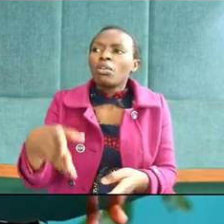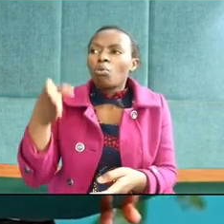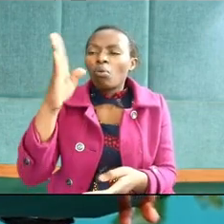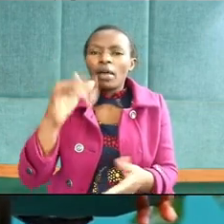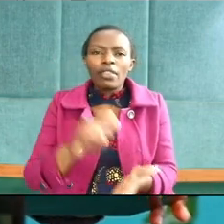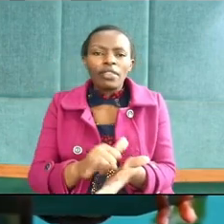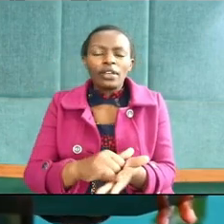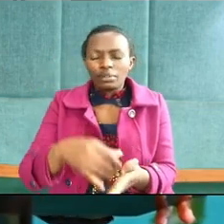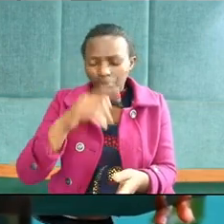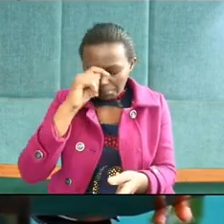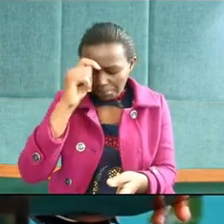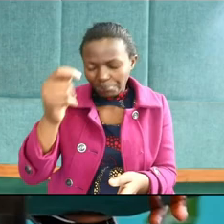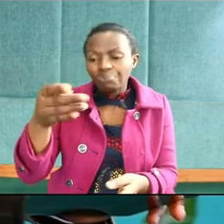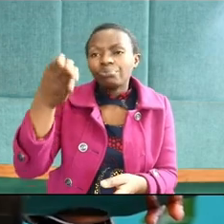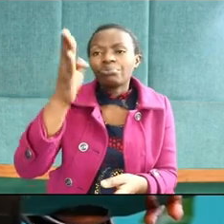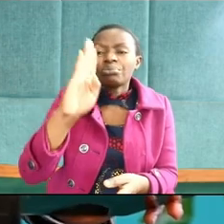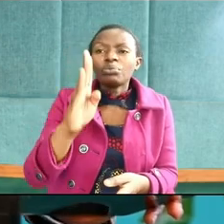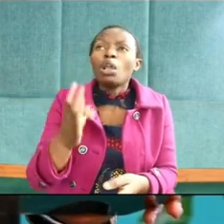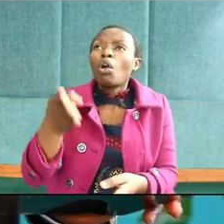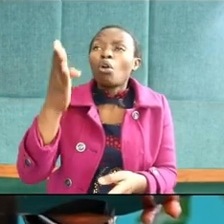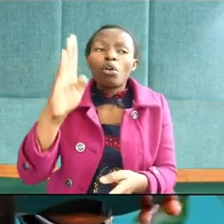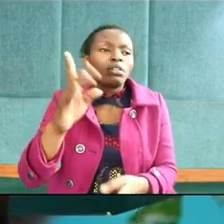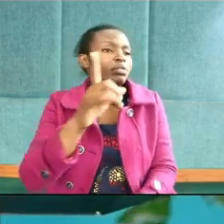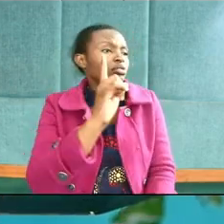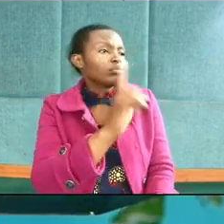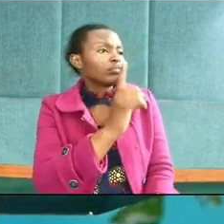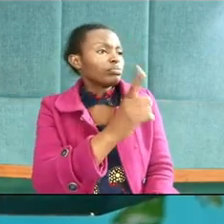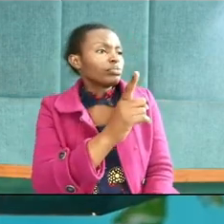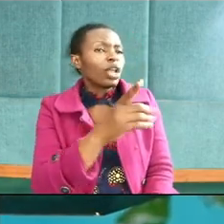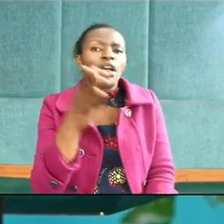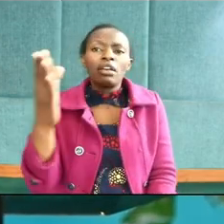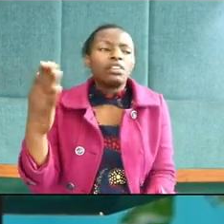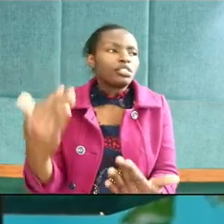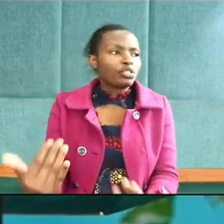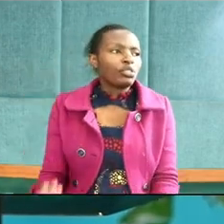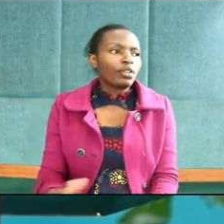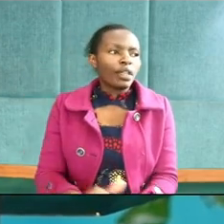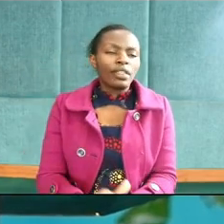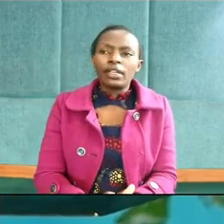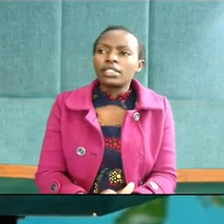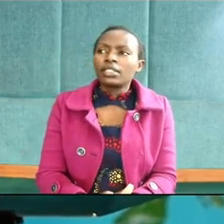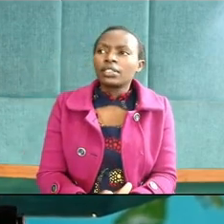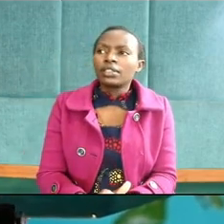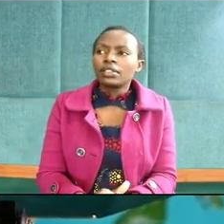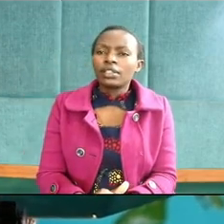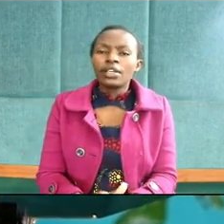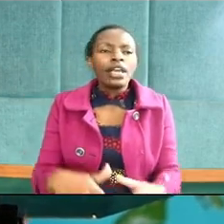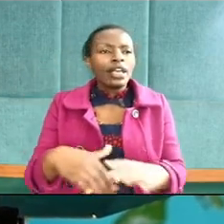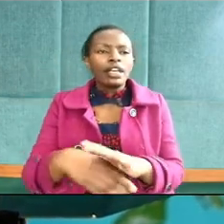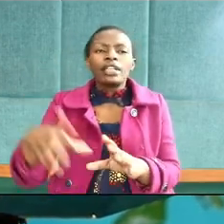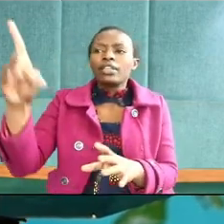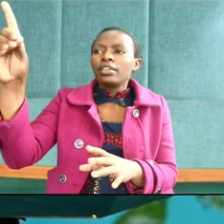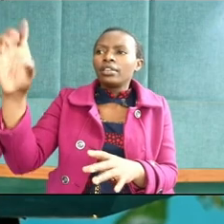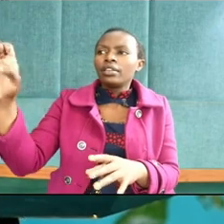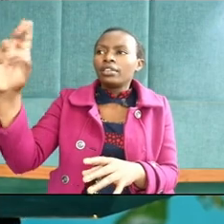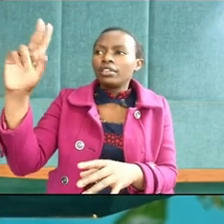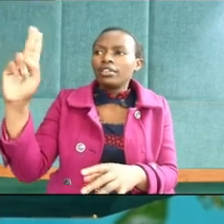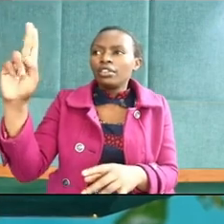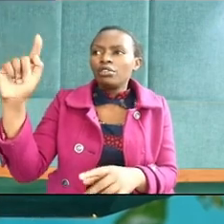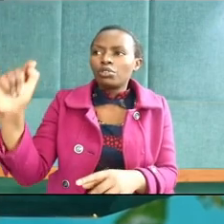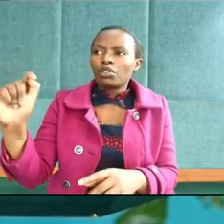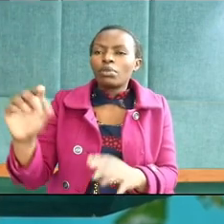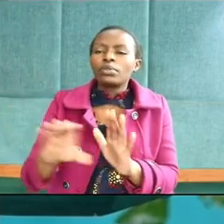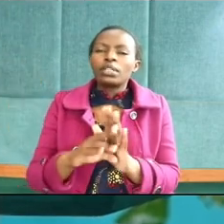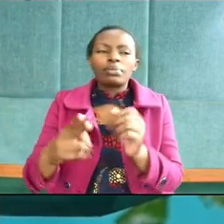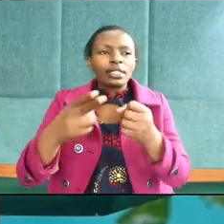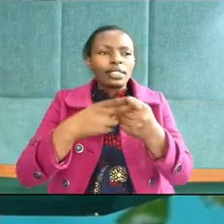God has instructed his children, especially to Israel in Deuteronomy chapter 7, verse 3.